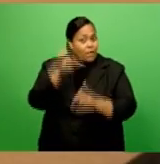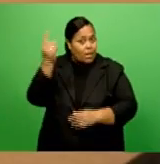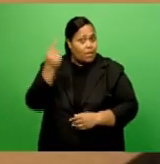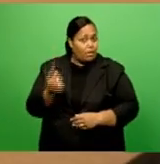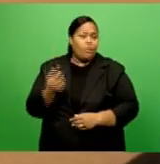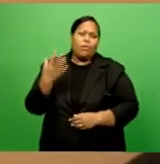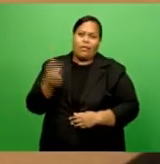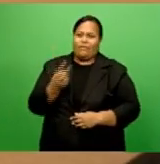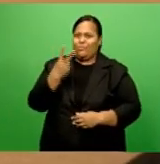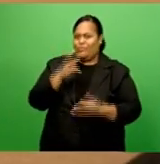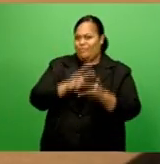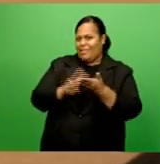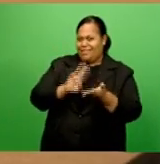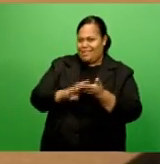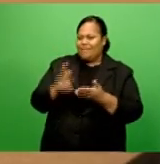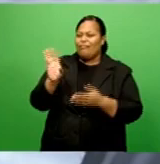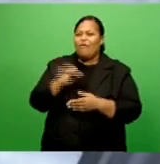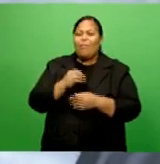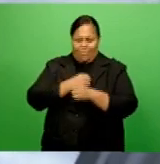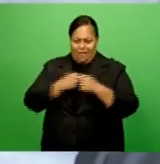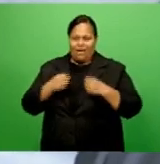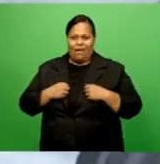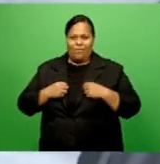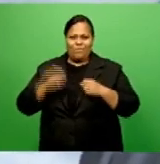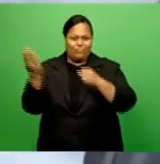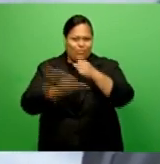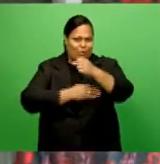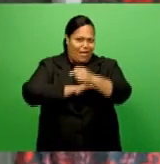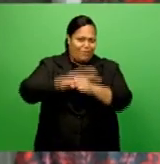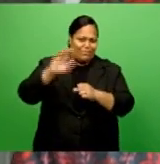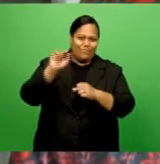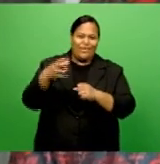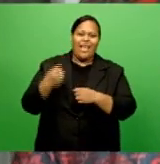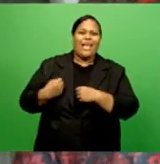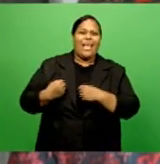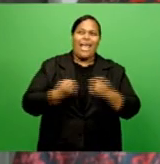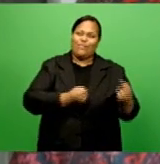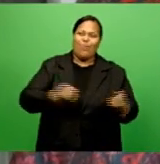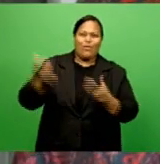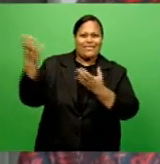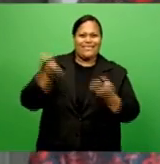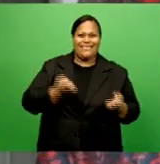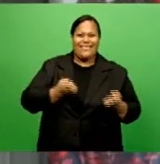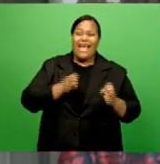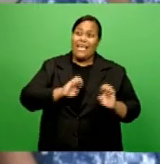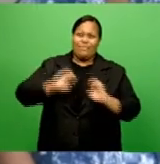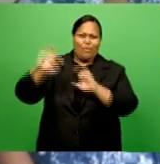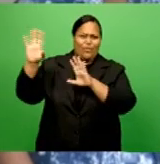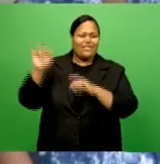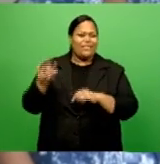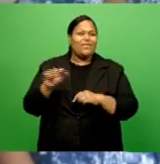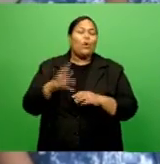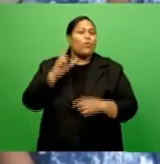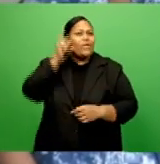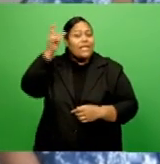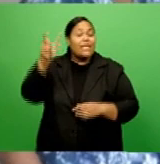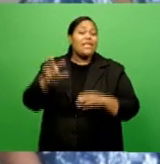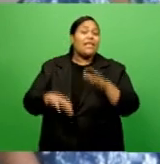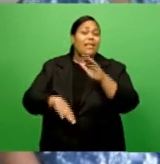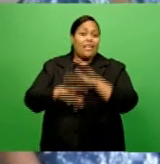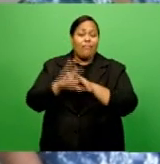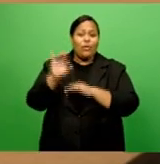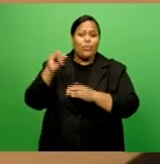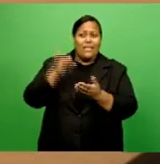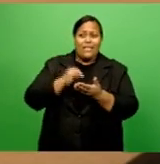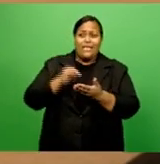million this year from power exports alone. Outgoing Chief Executive Graham Clark says they have been careful with the investment. We've